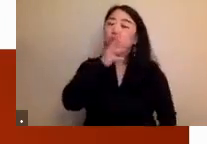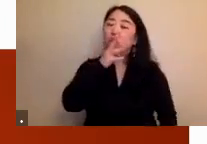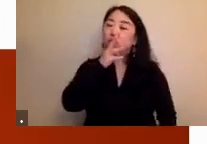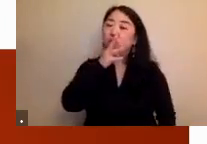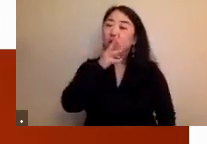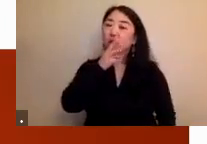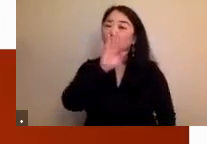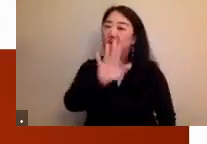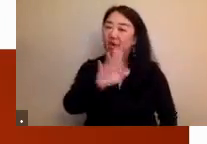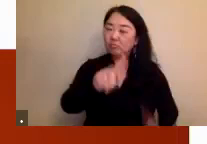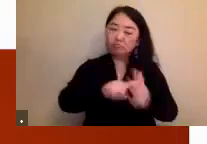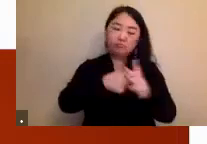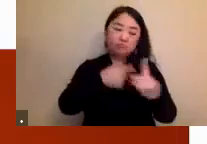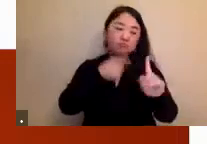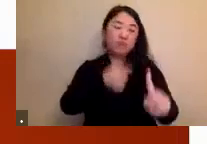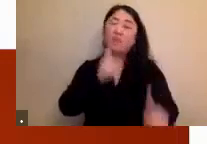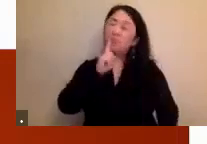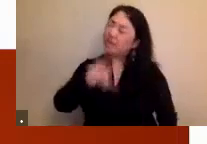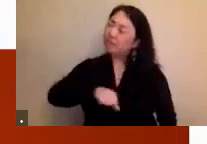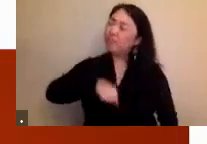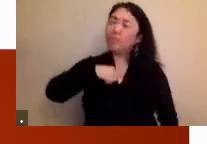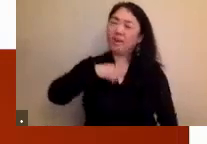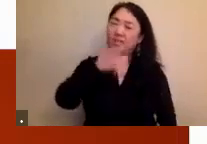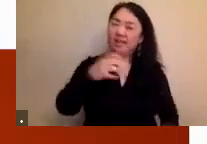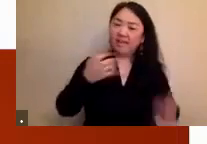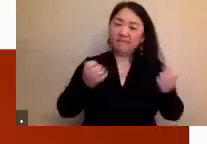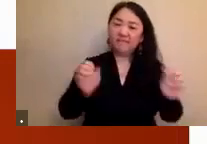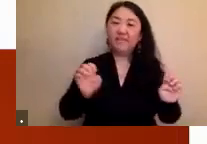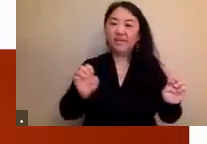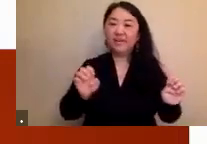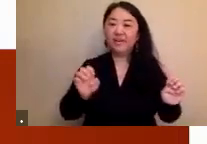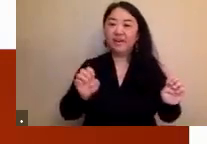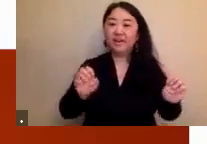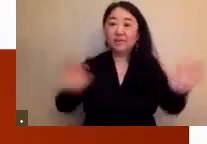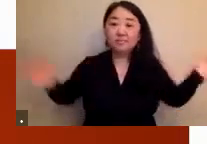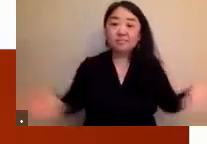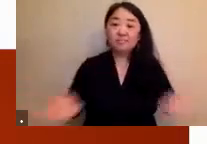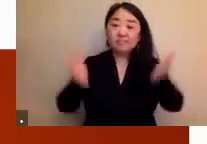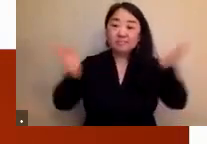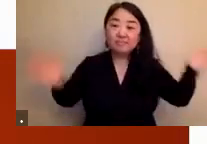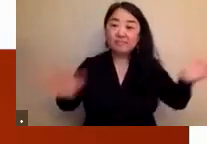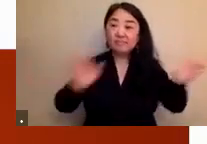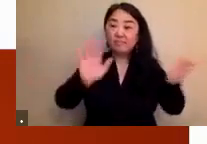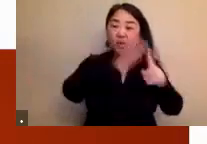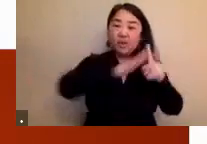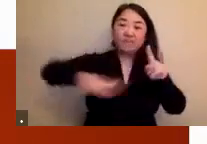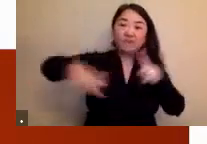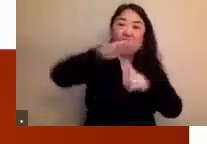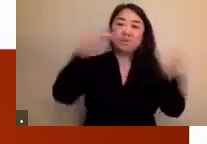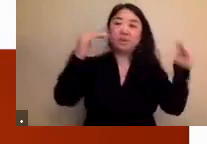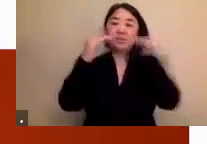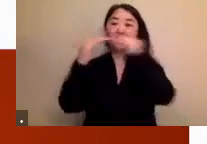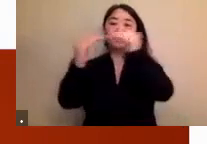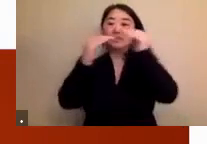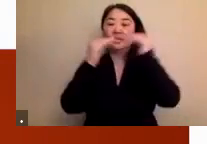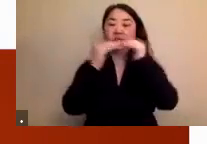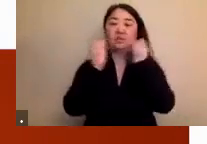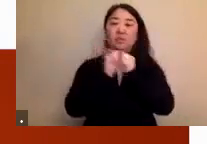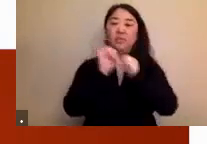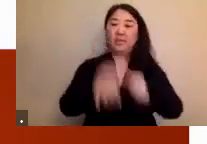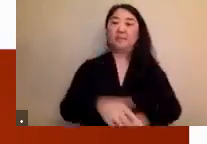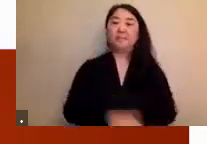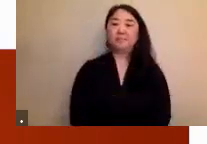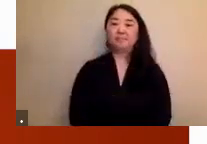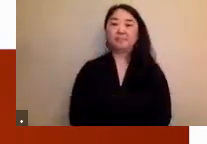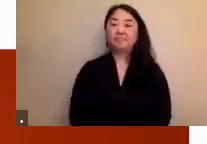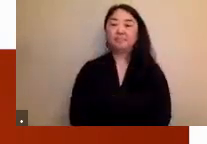really good work and really proud of our efforts to promote environmental justice on